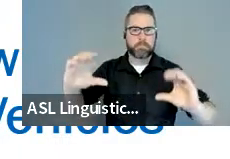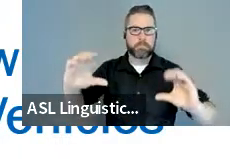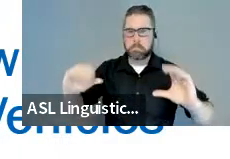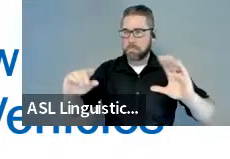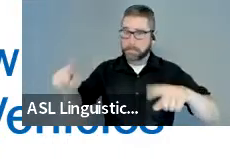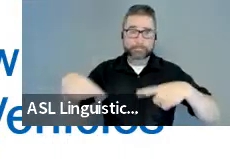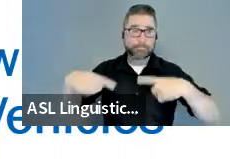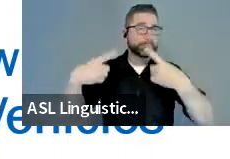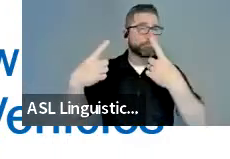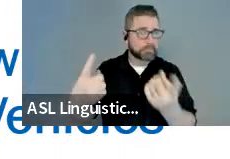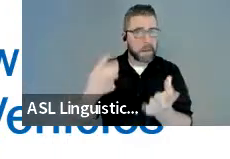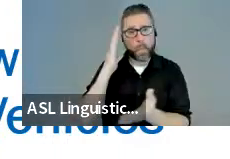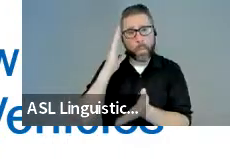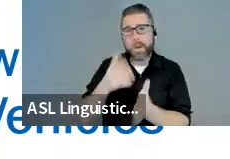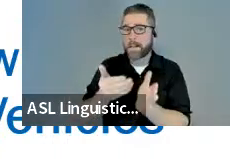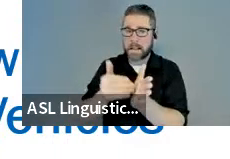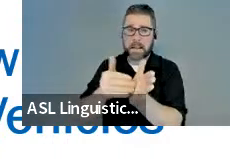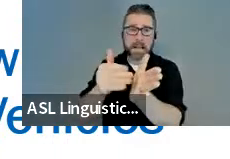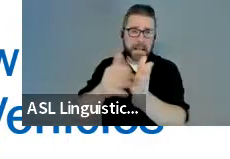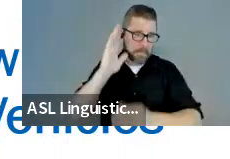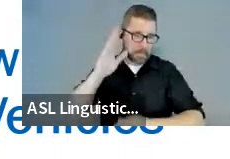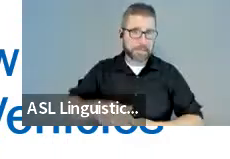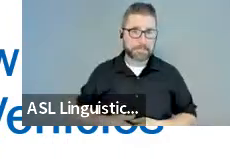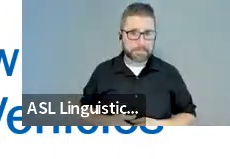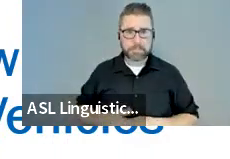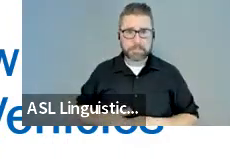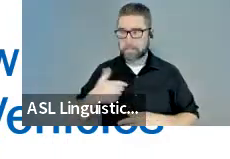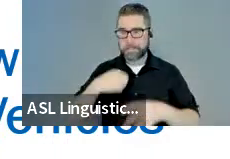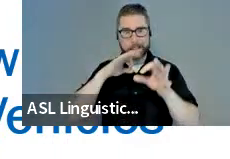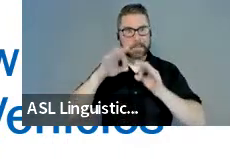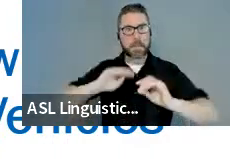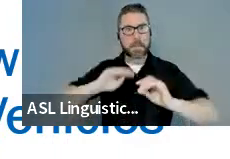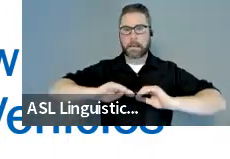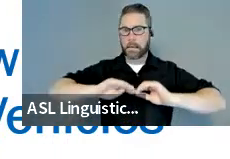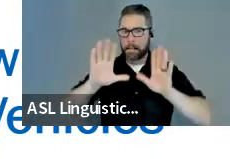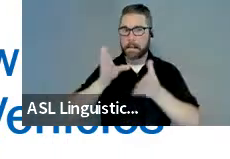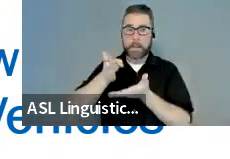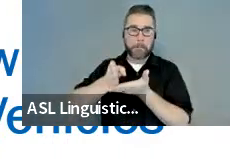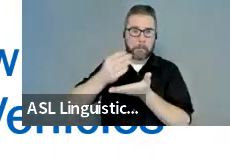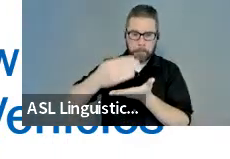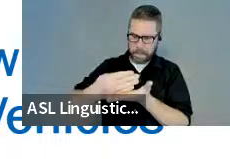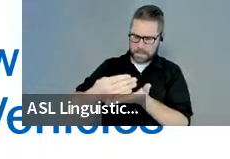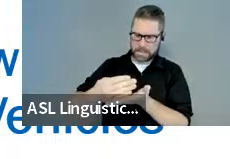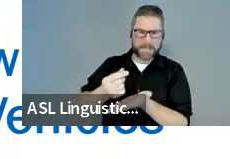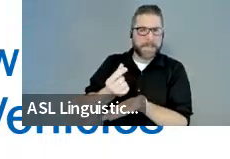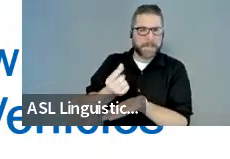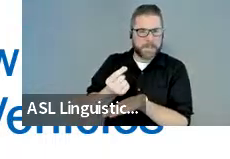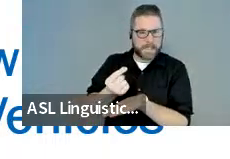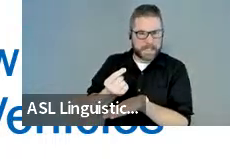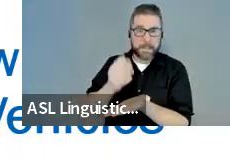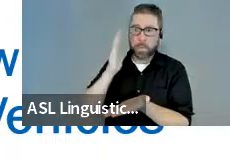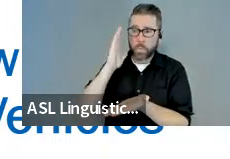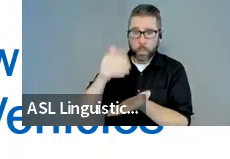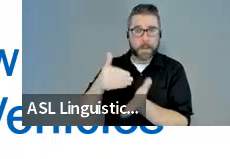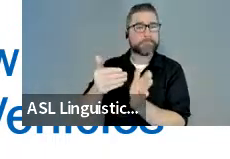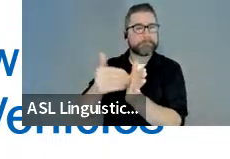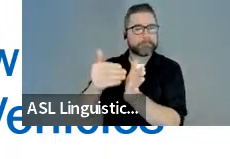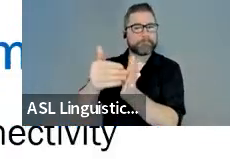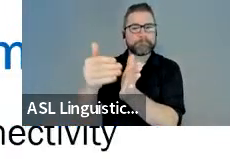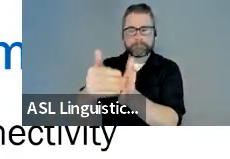years. And so just to make it clearer and clearer what the budget is, and I appreciate the feedback. We'll definitely do that